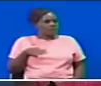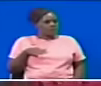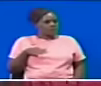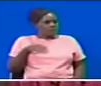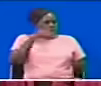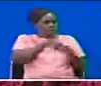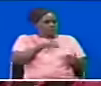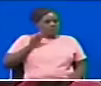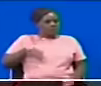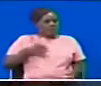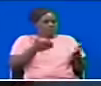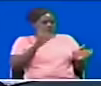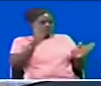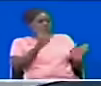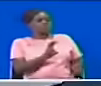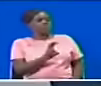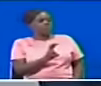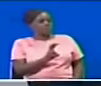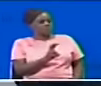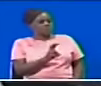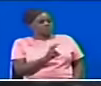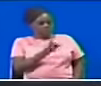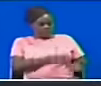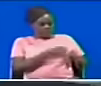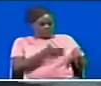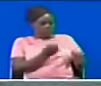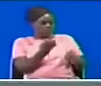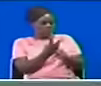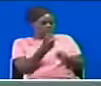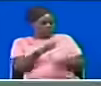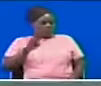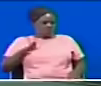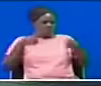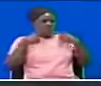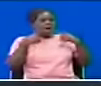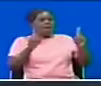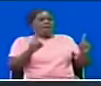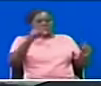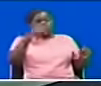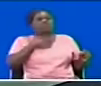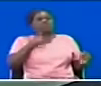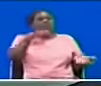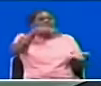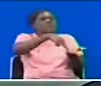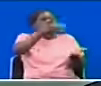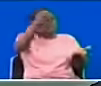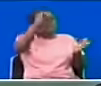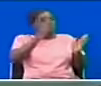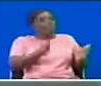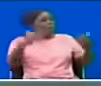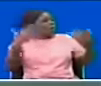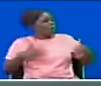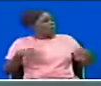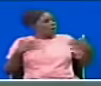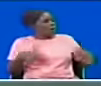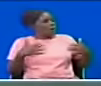among women. And now you can see that, like, for this time around, about 12 women have declared their interest in governor positions. That's amazing. Yeah. And so